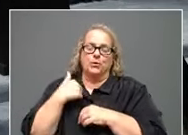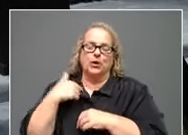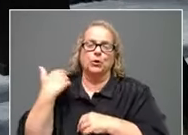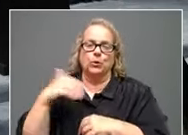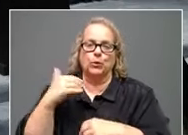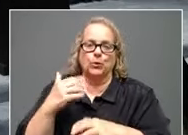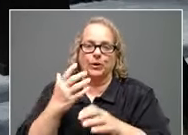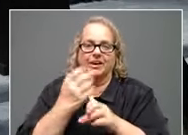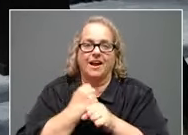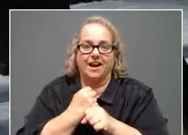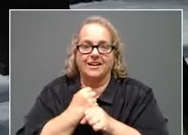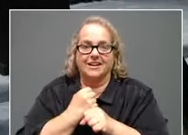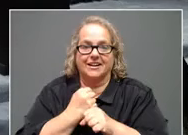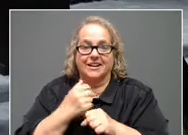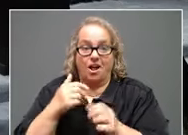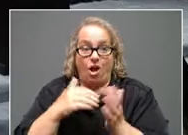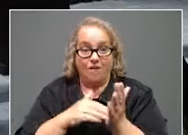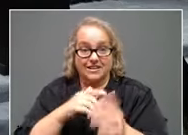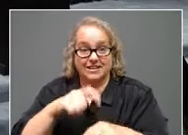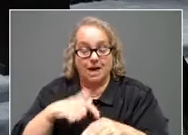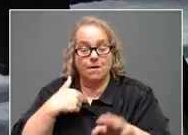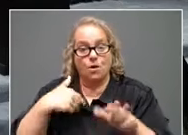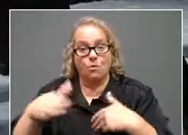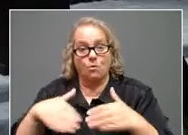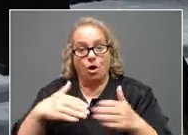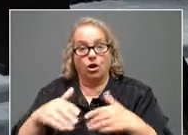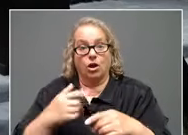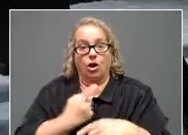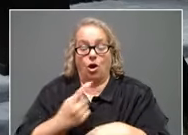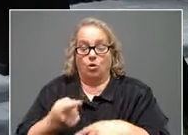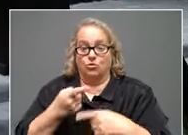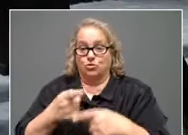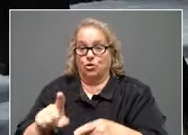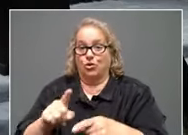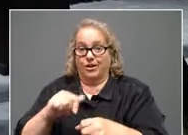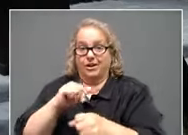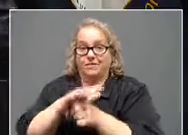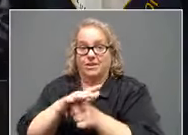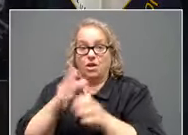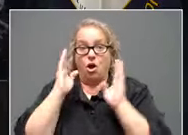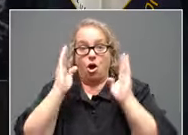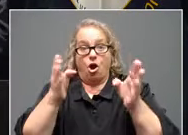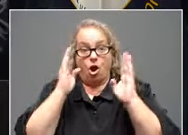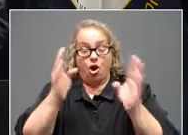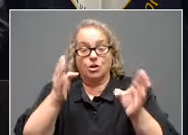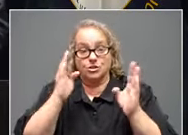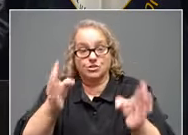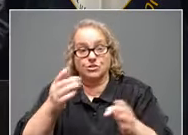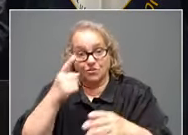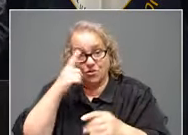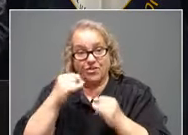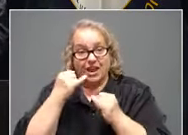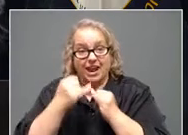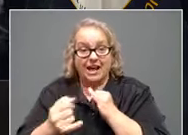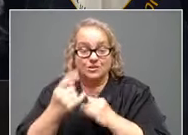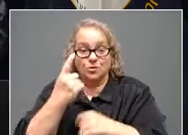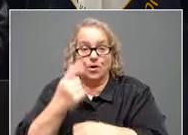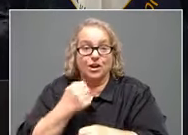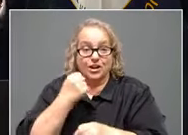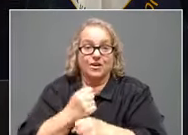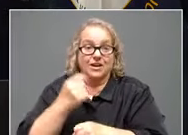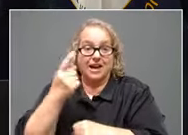in walking oftentimes alone during this pandemic, these halls for the last year and a